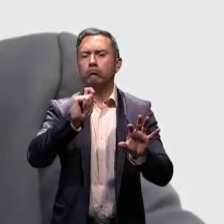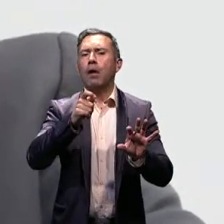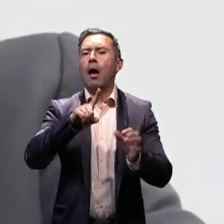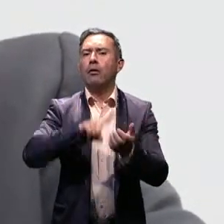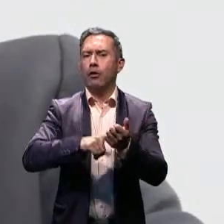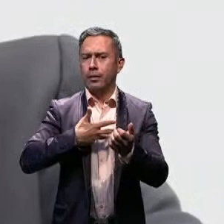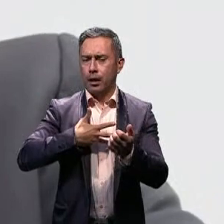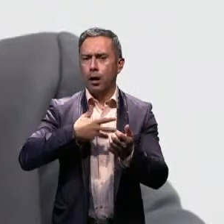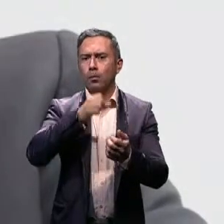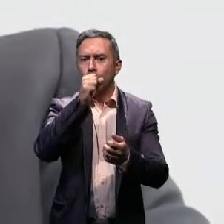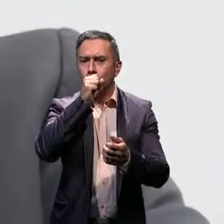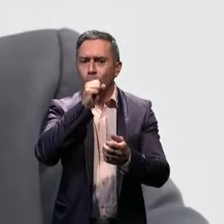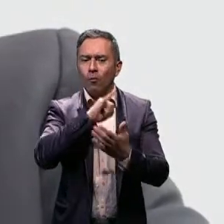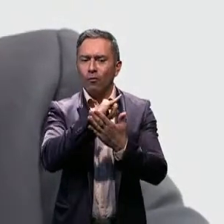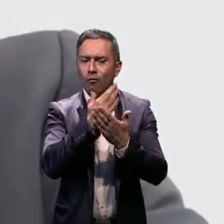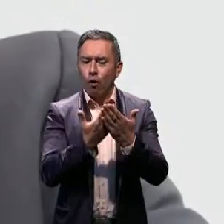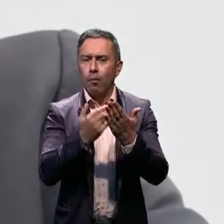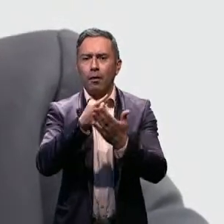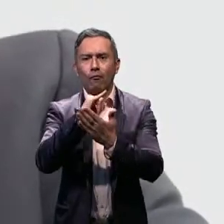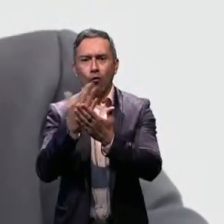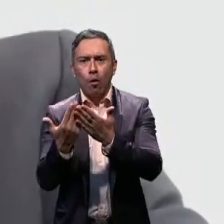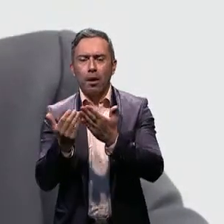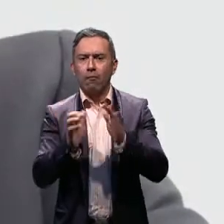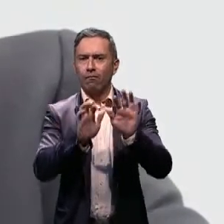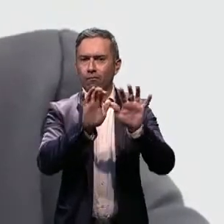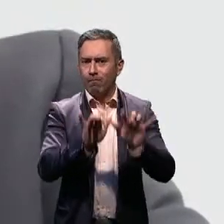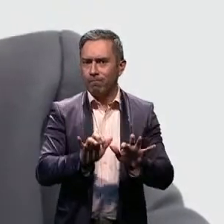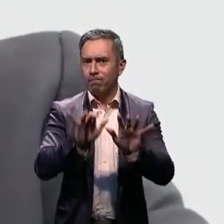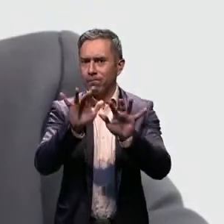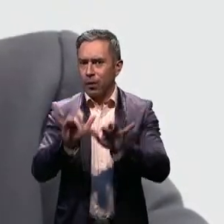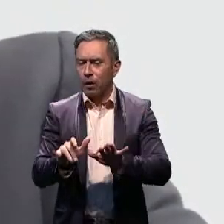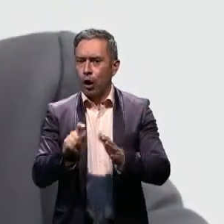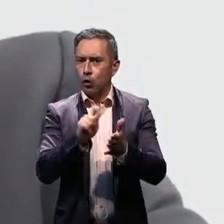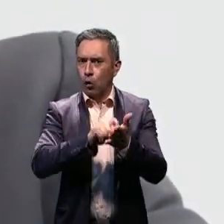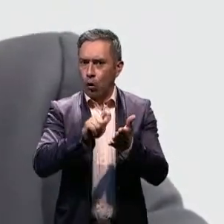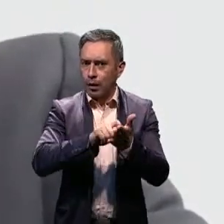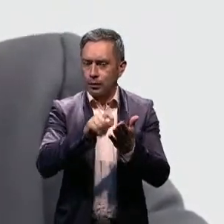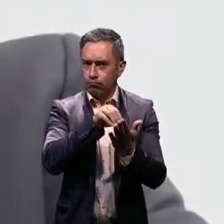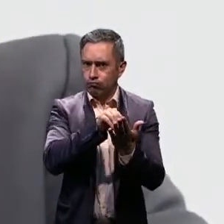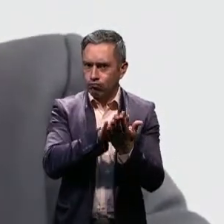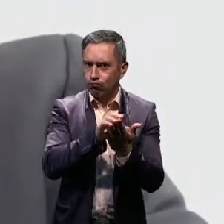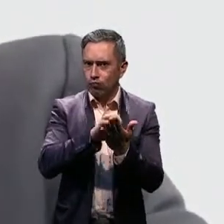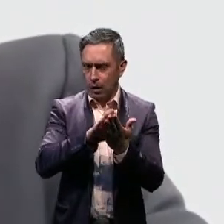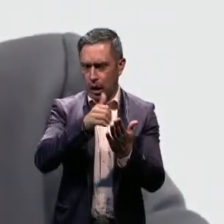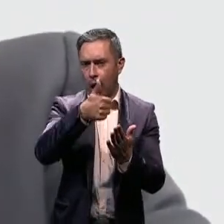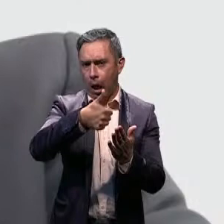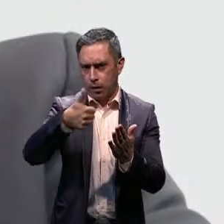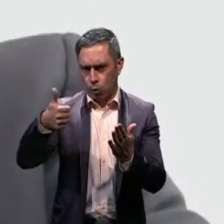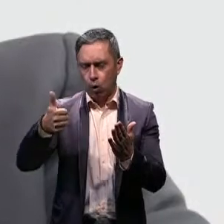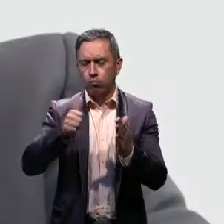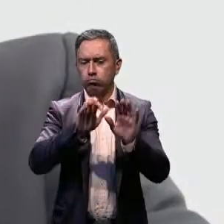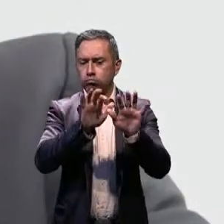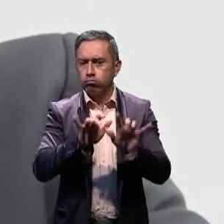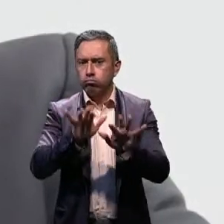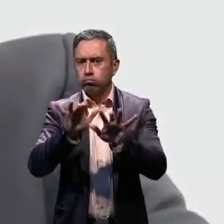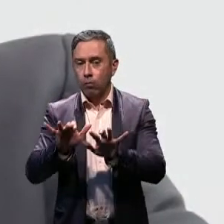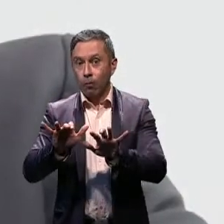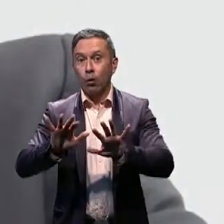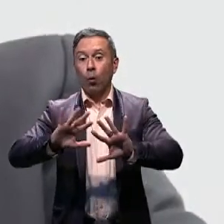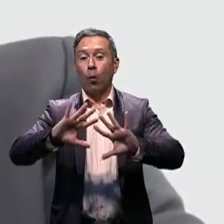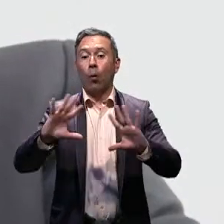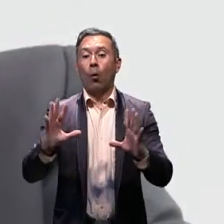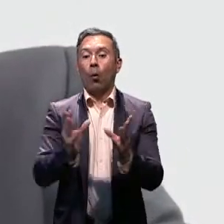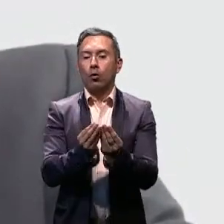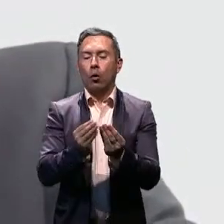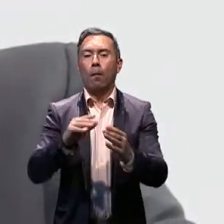notas, summarizing informes al and respecto. we Unos que are están having analizados annotations and discutidos reports on en this la cumbre regards global que se lleva about the a